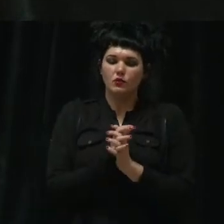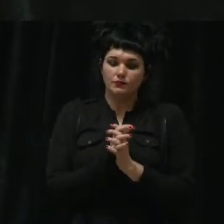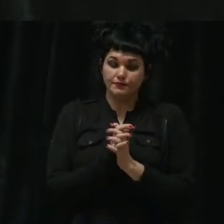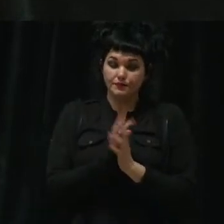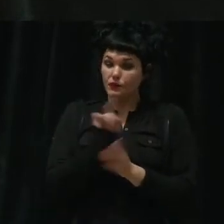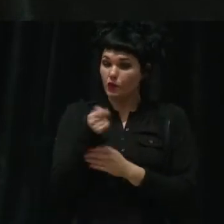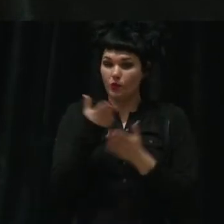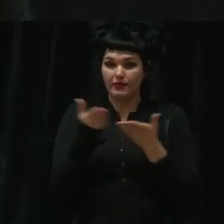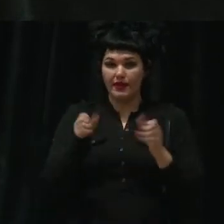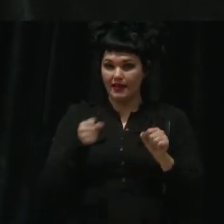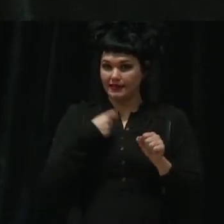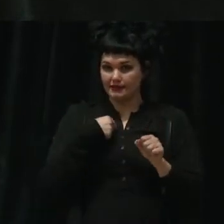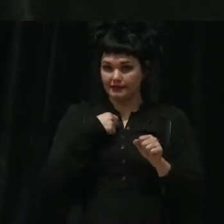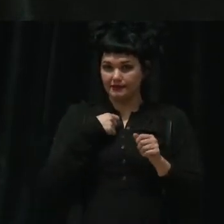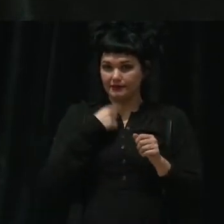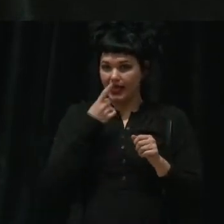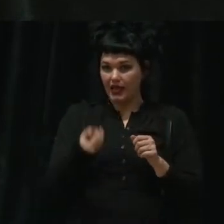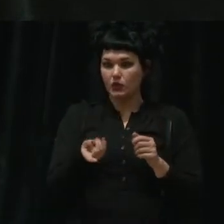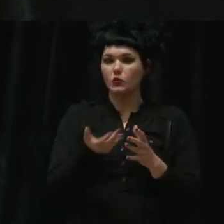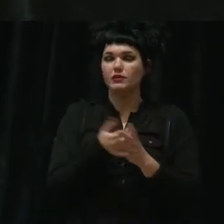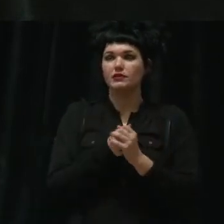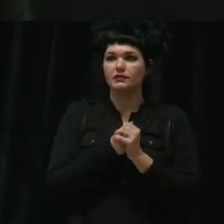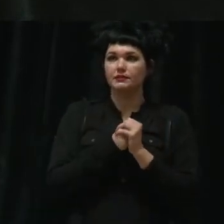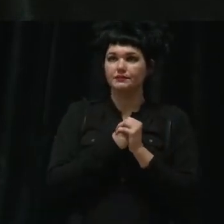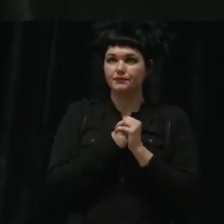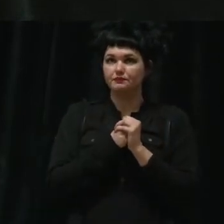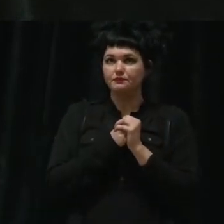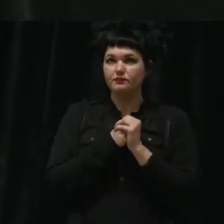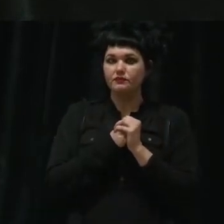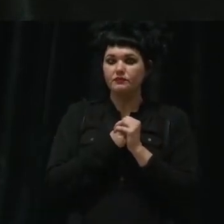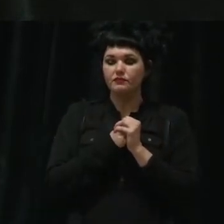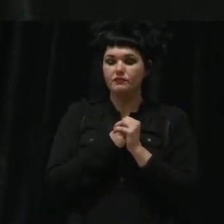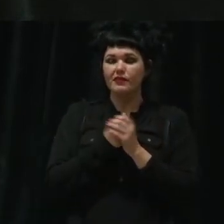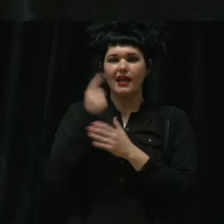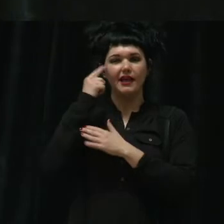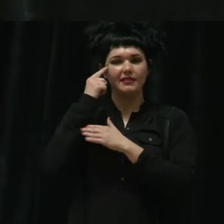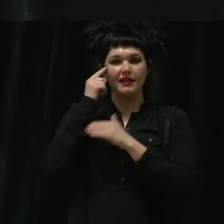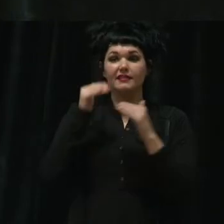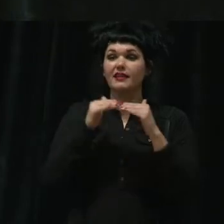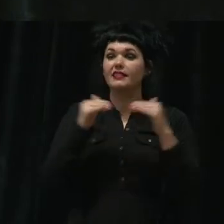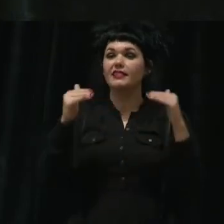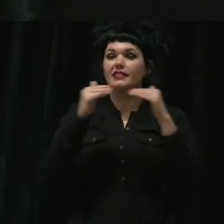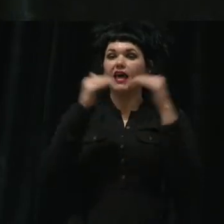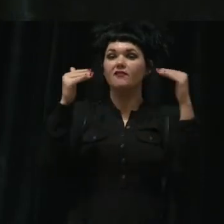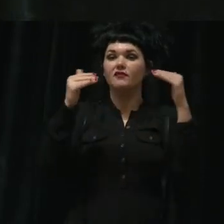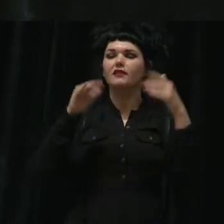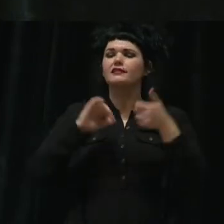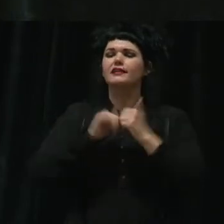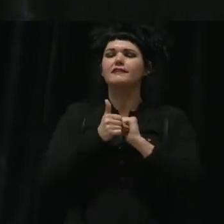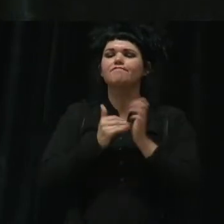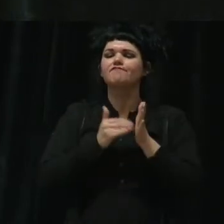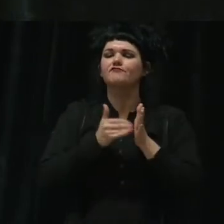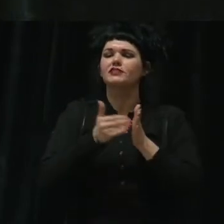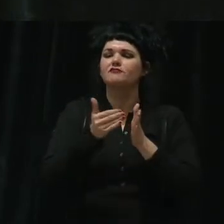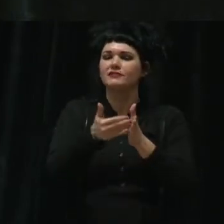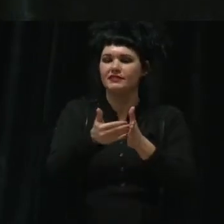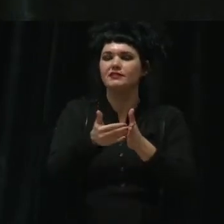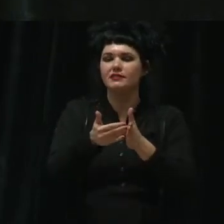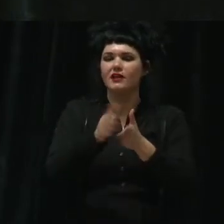So all I could tell you is I think the level and the frequency of the conversation is